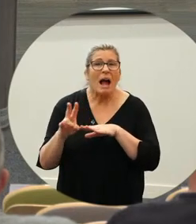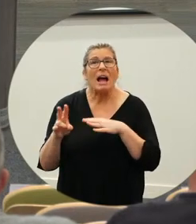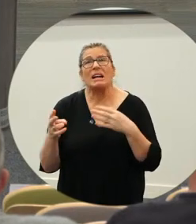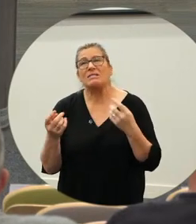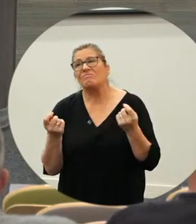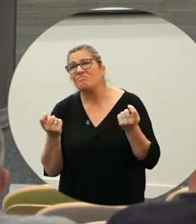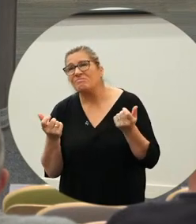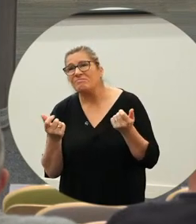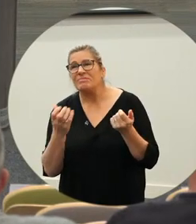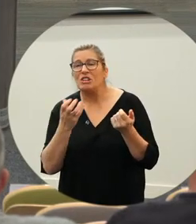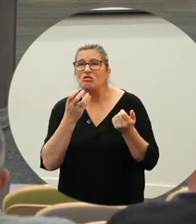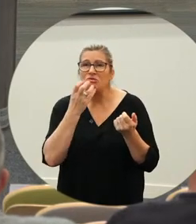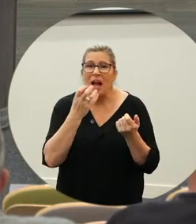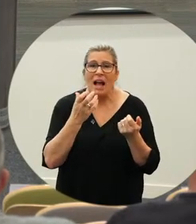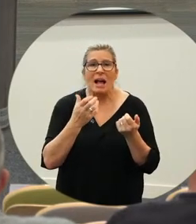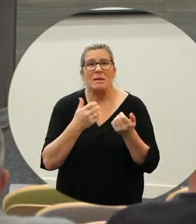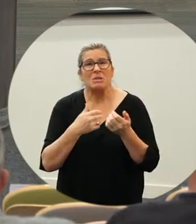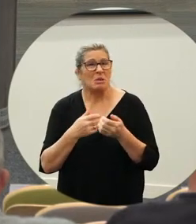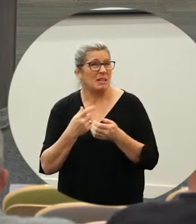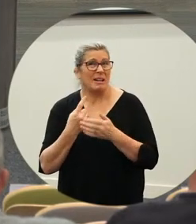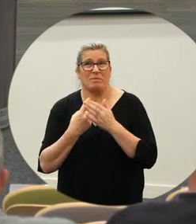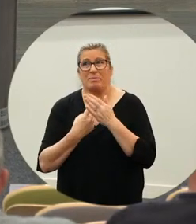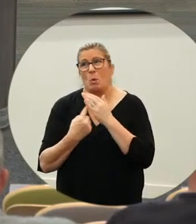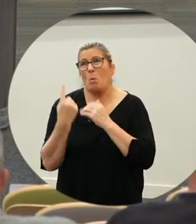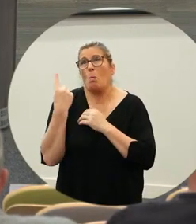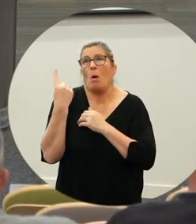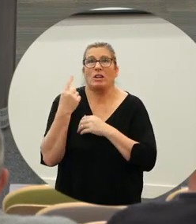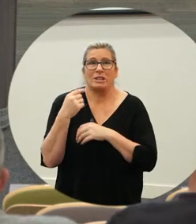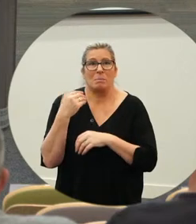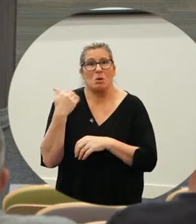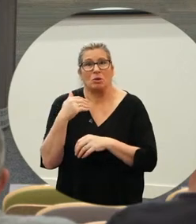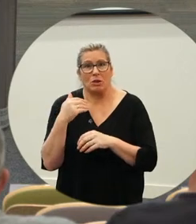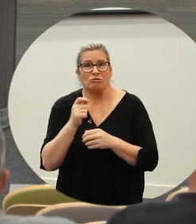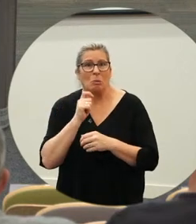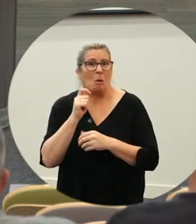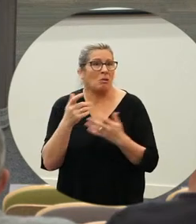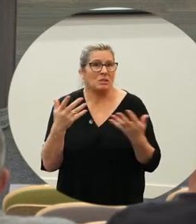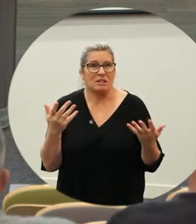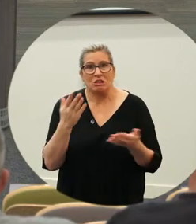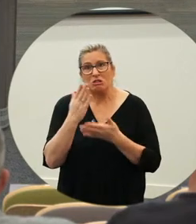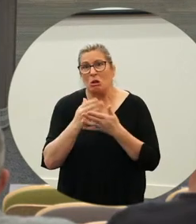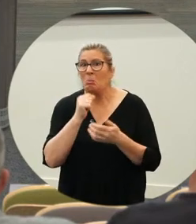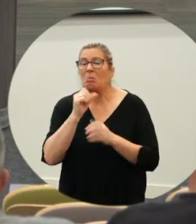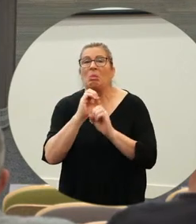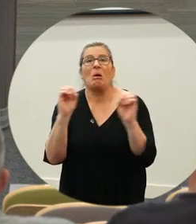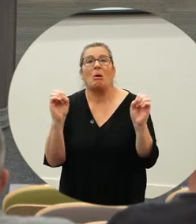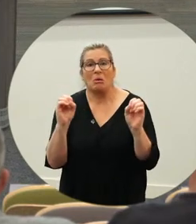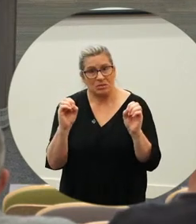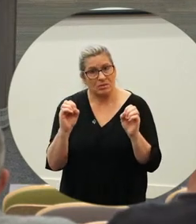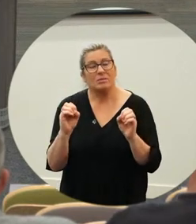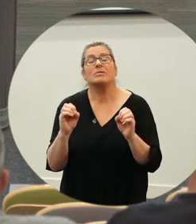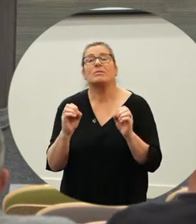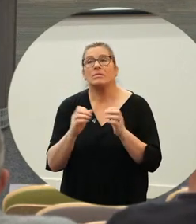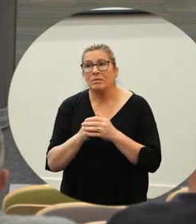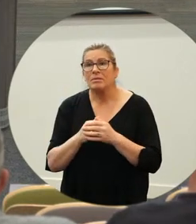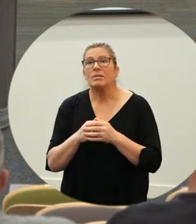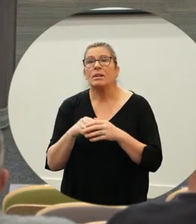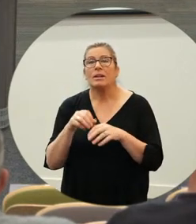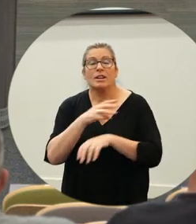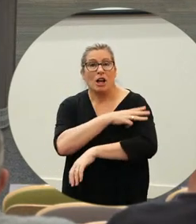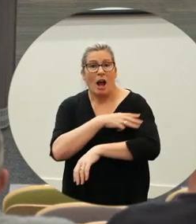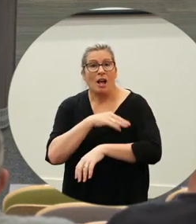many years when there wouldn't have been a single murder reported in the state. And the guards grew old and grey